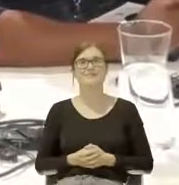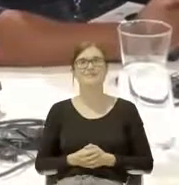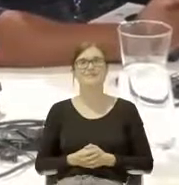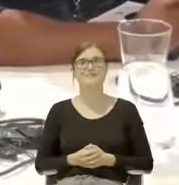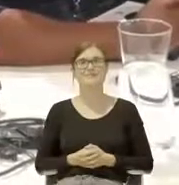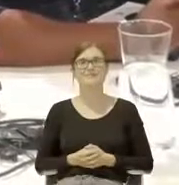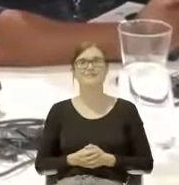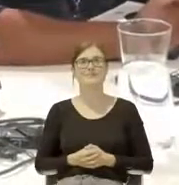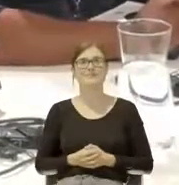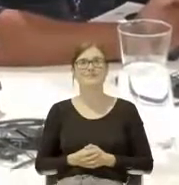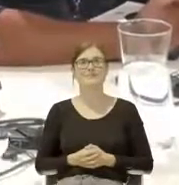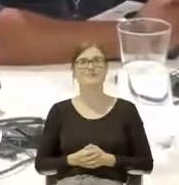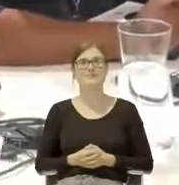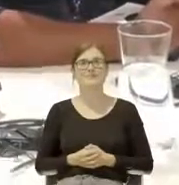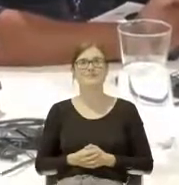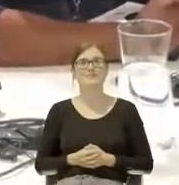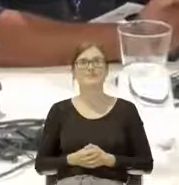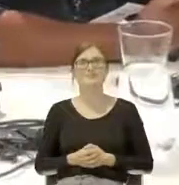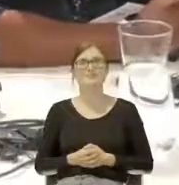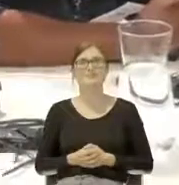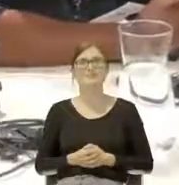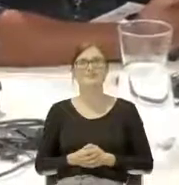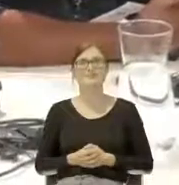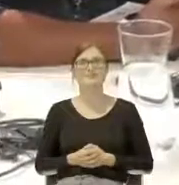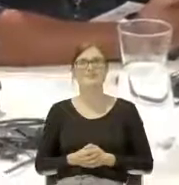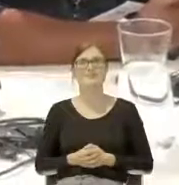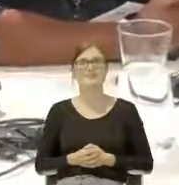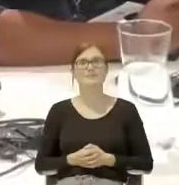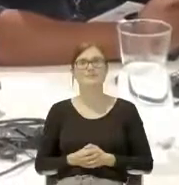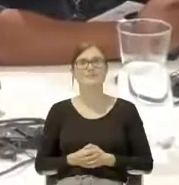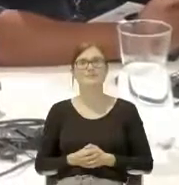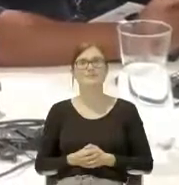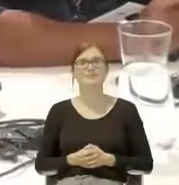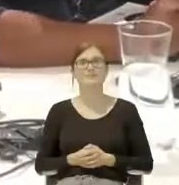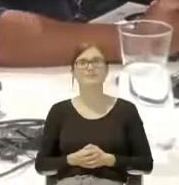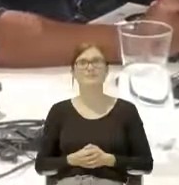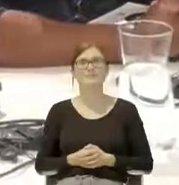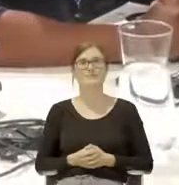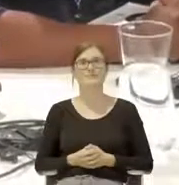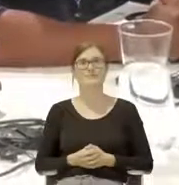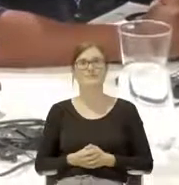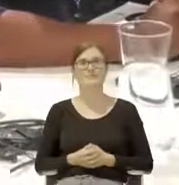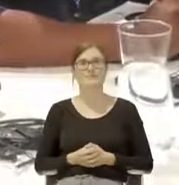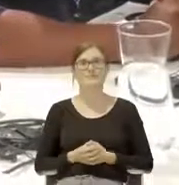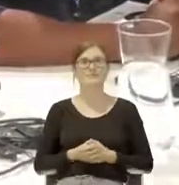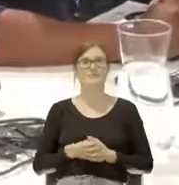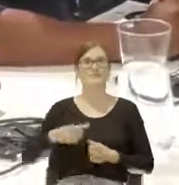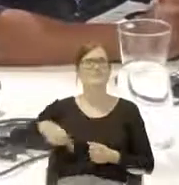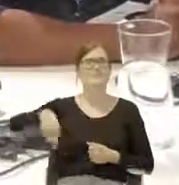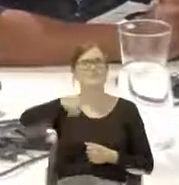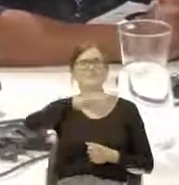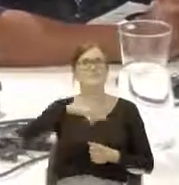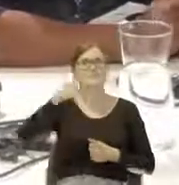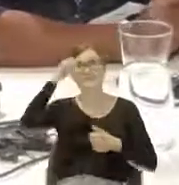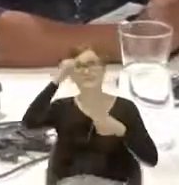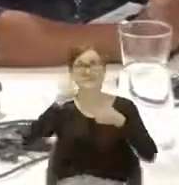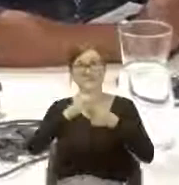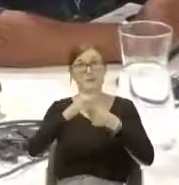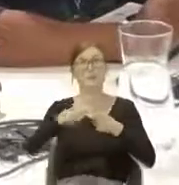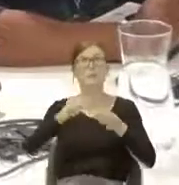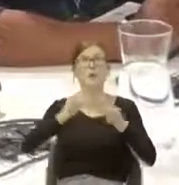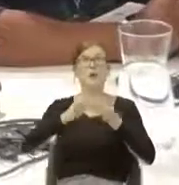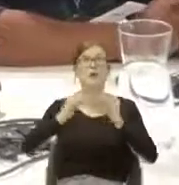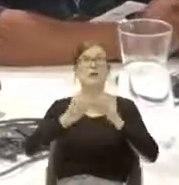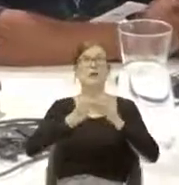inequality wasn't the outcome of a pandemic, but very much, you know, a condition underpinning the pandemic